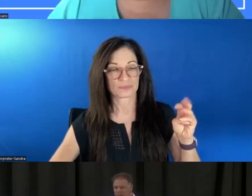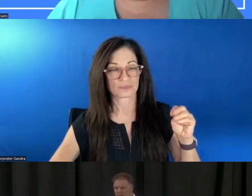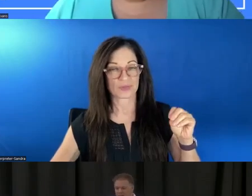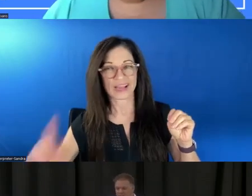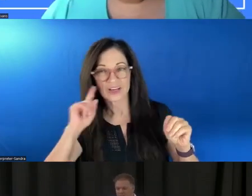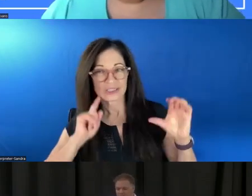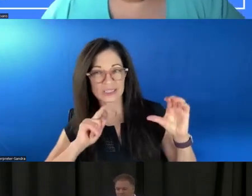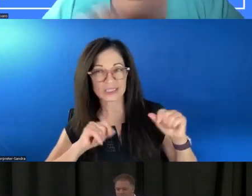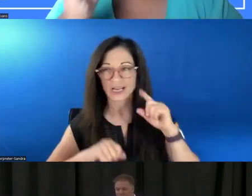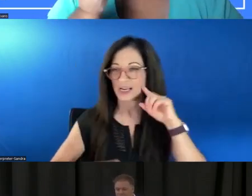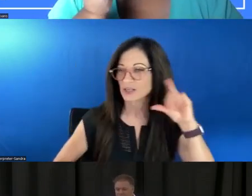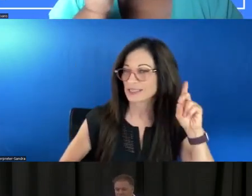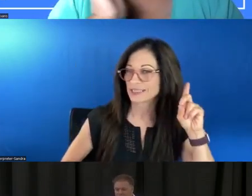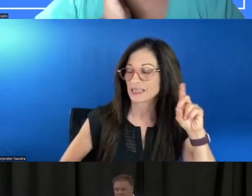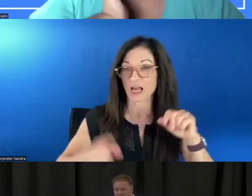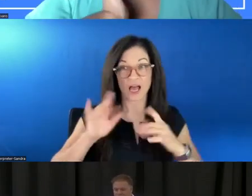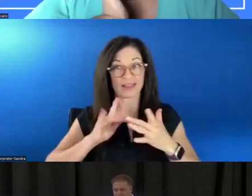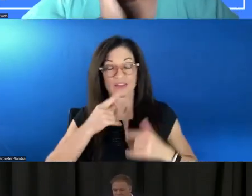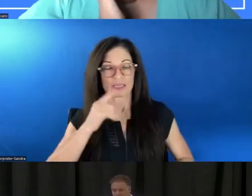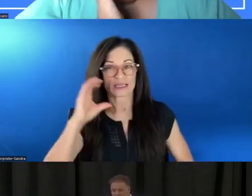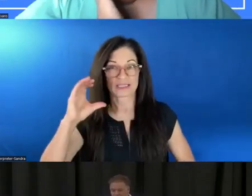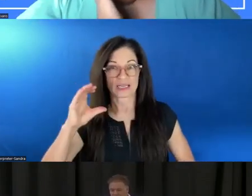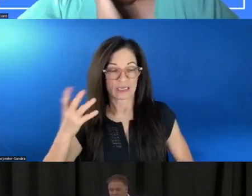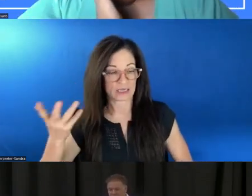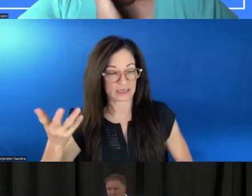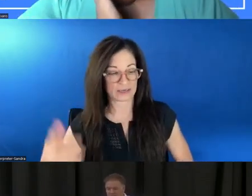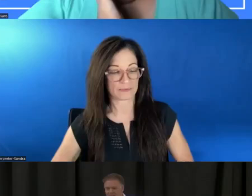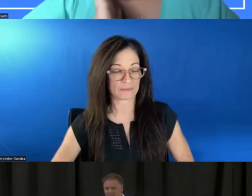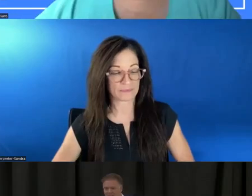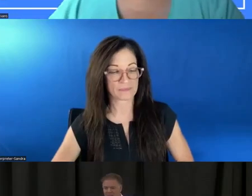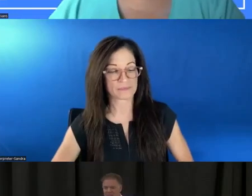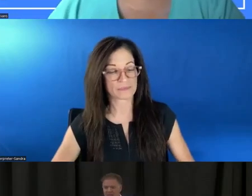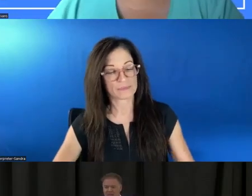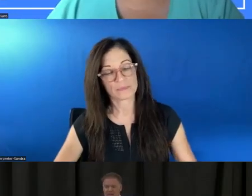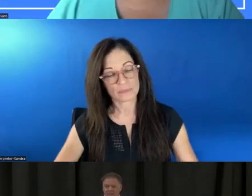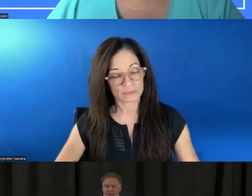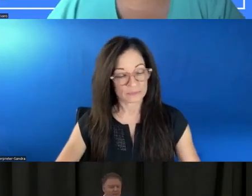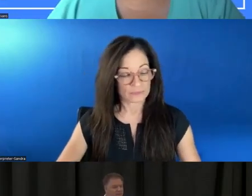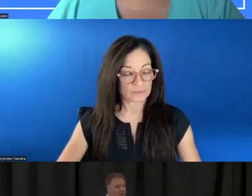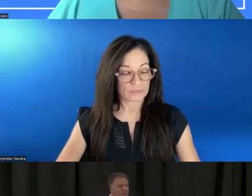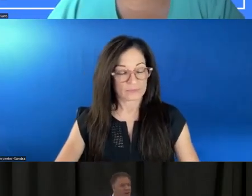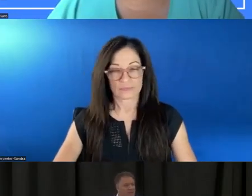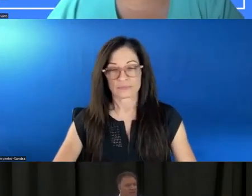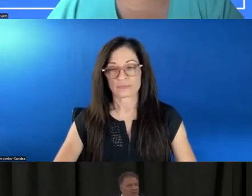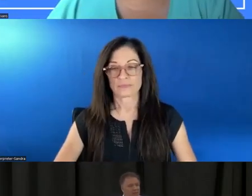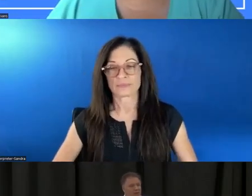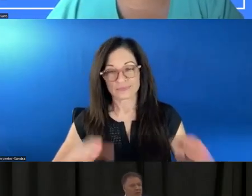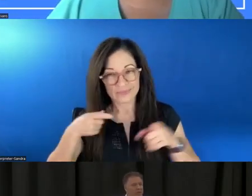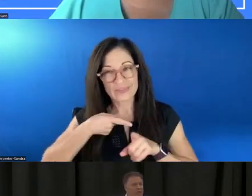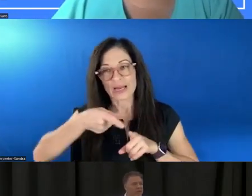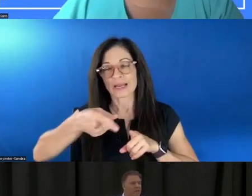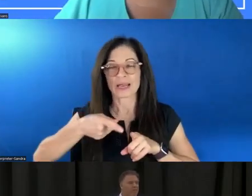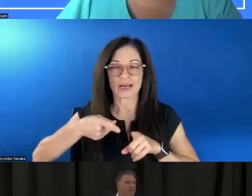Online, they are saying C. Dedicated crisis drop-off centers. What do